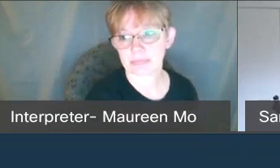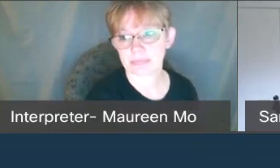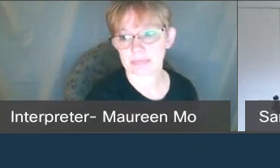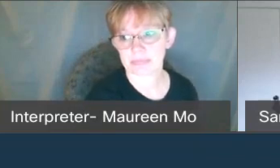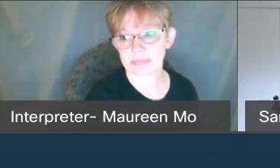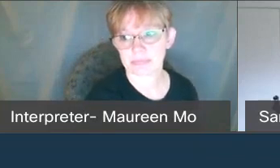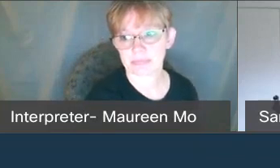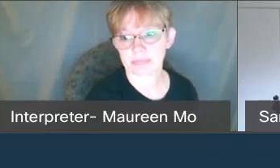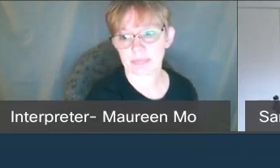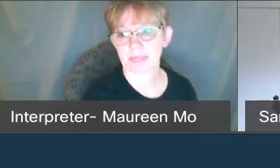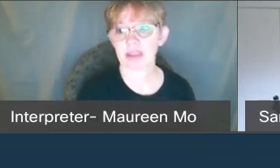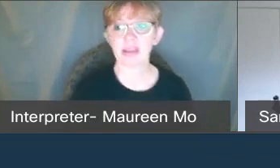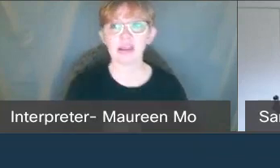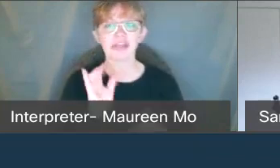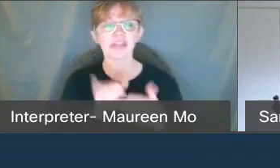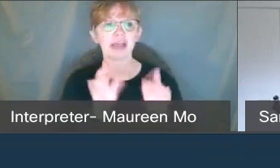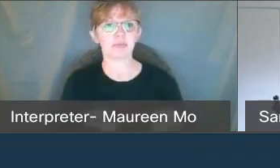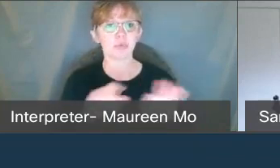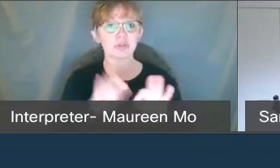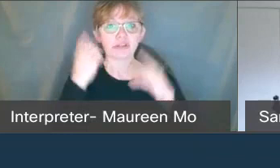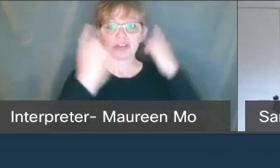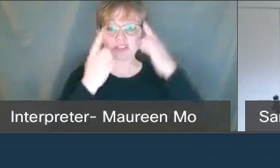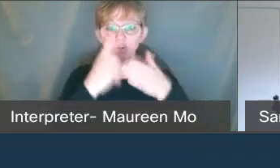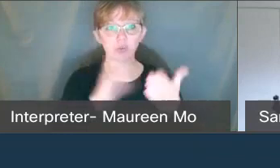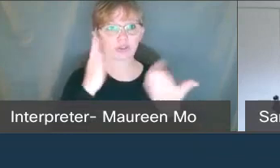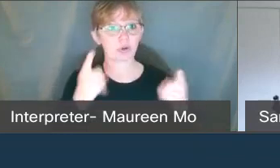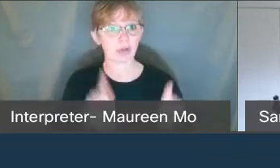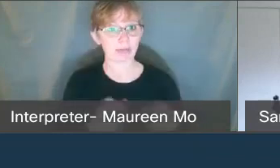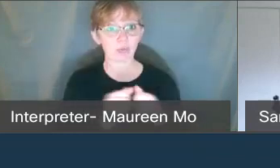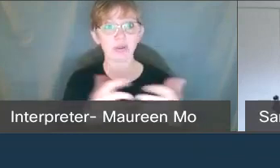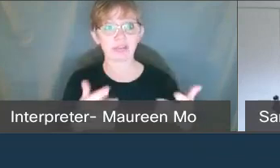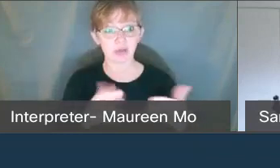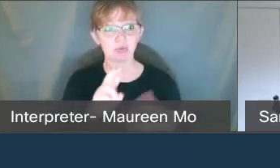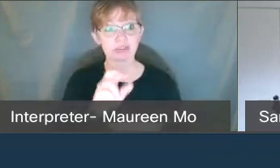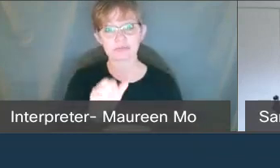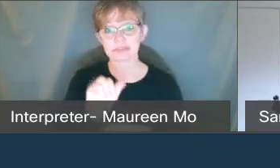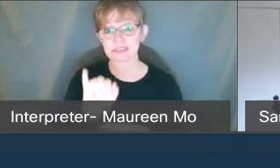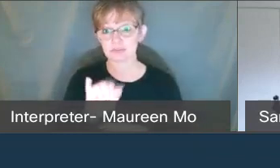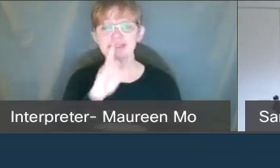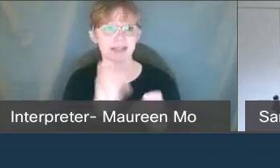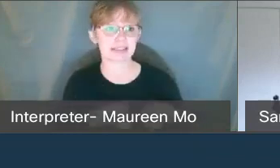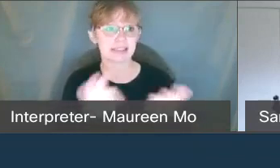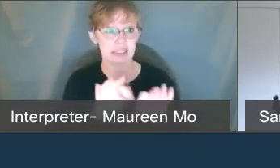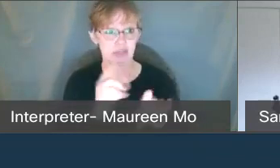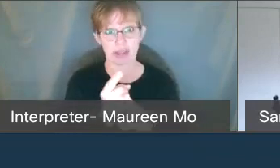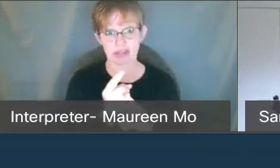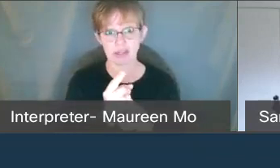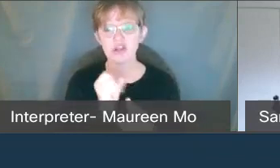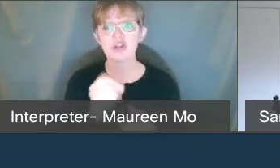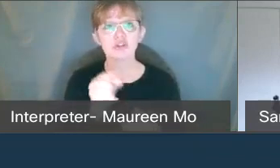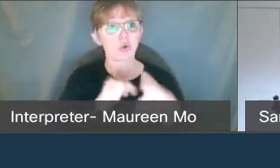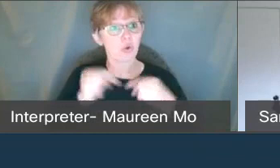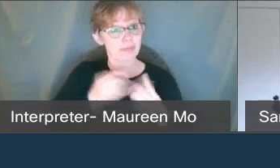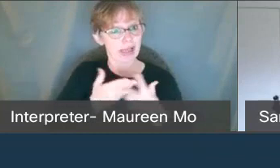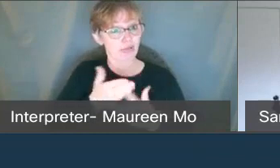that importance of considering what is going to happen without risk assessment instruments is key, right? So going back through all of the